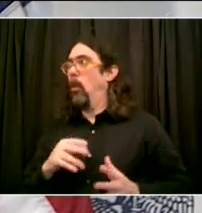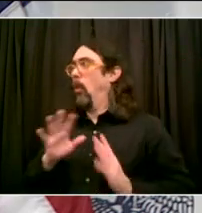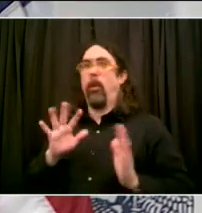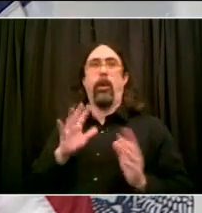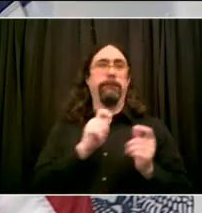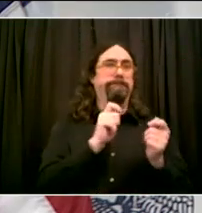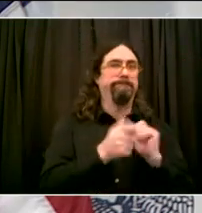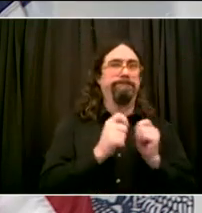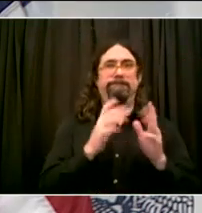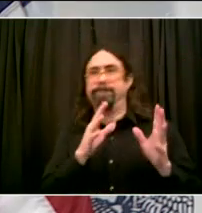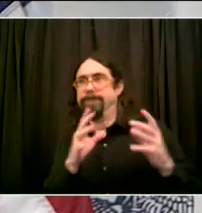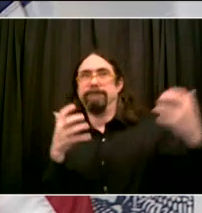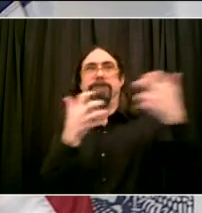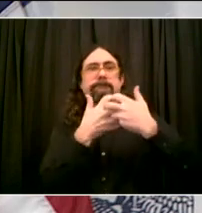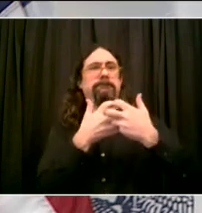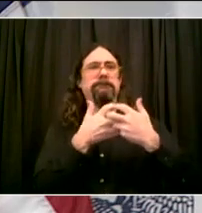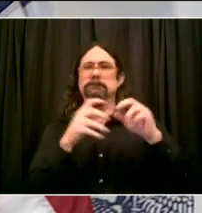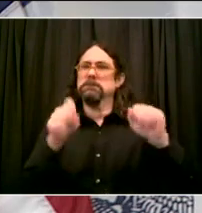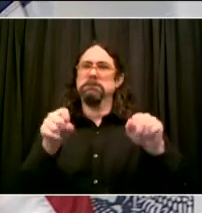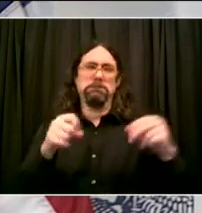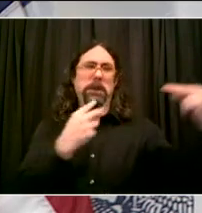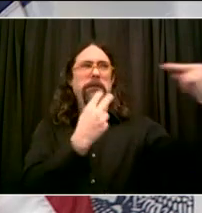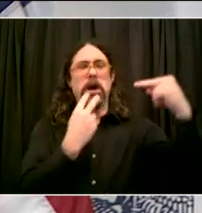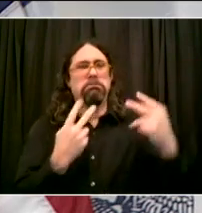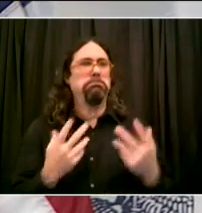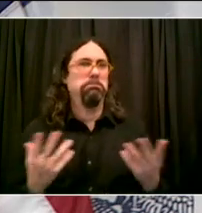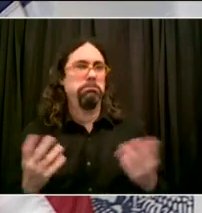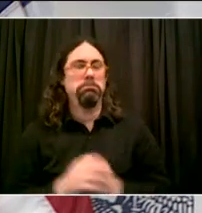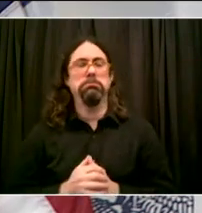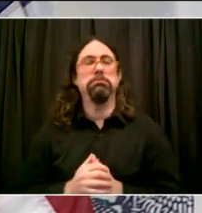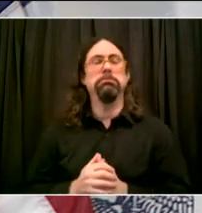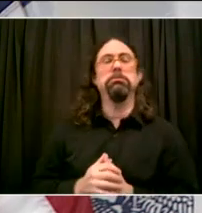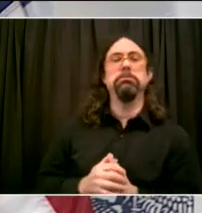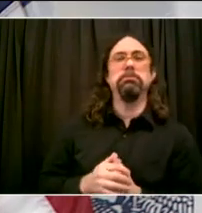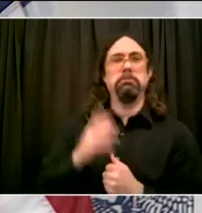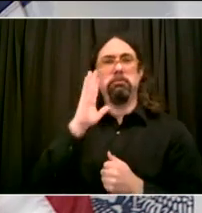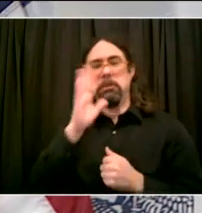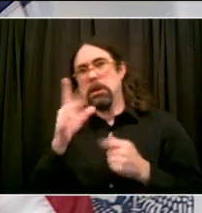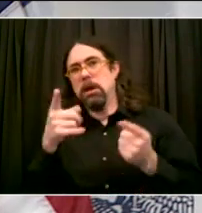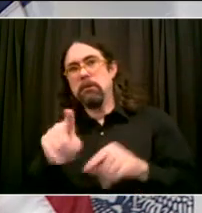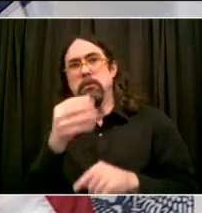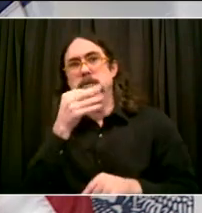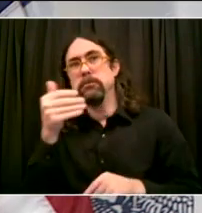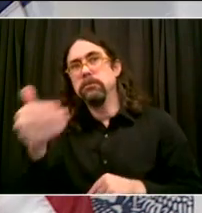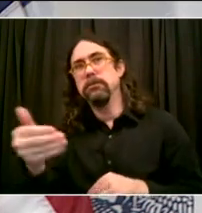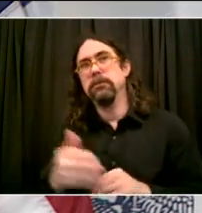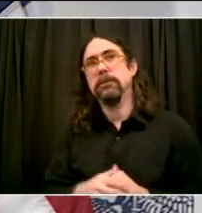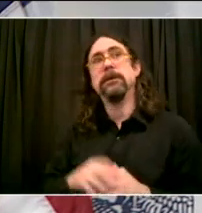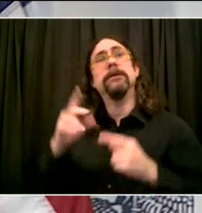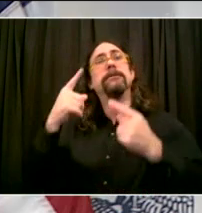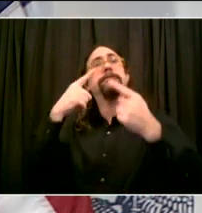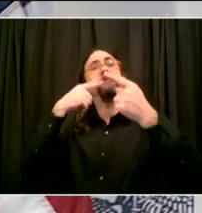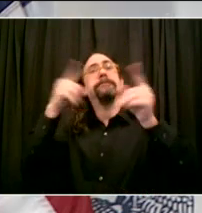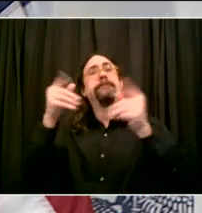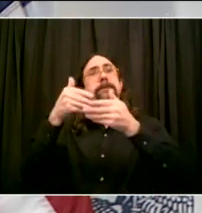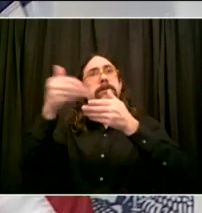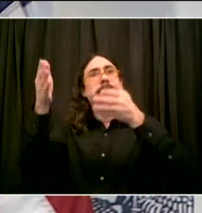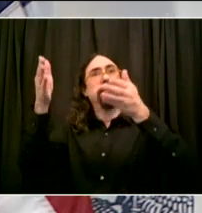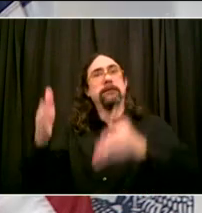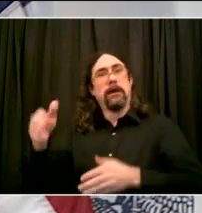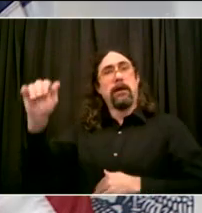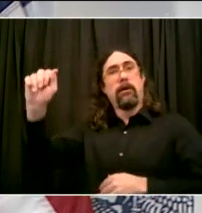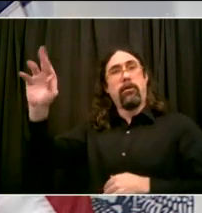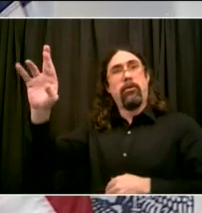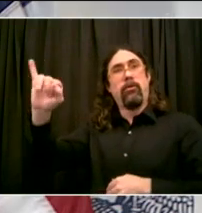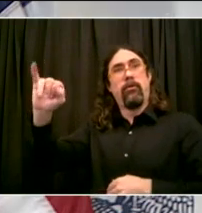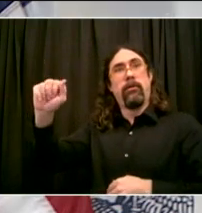Ariama. We're coming back to you. Hello? Ariama, can you hear us? Can you hear me now? Yep. Hi,